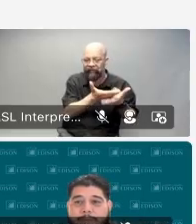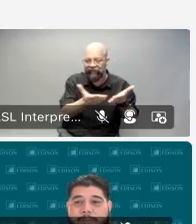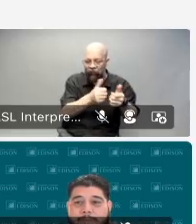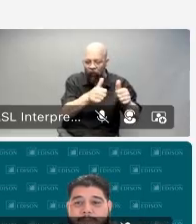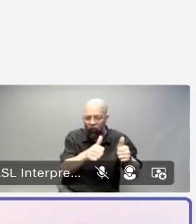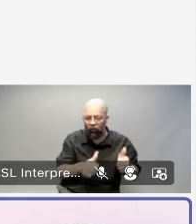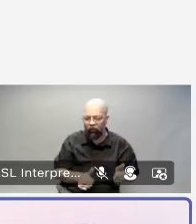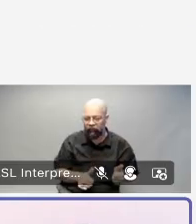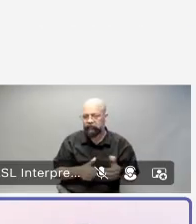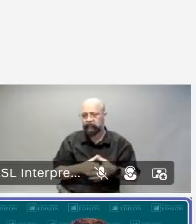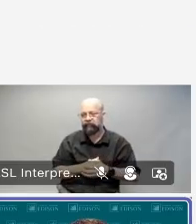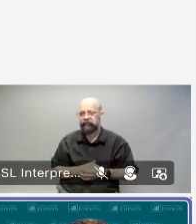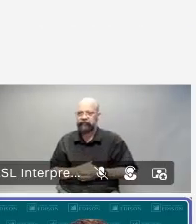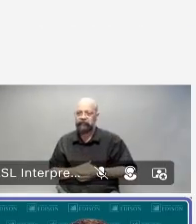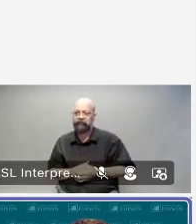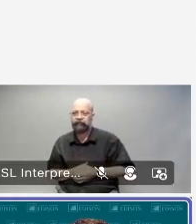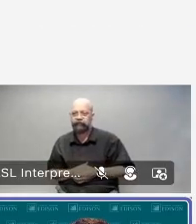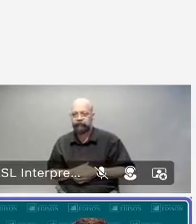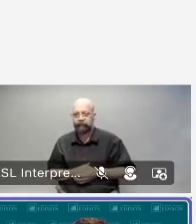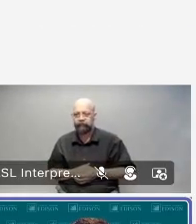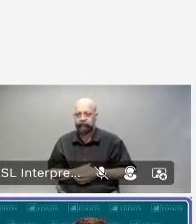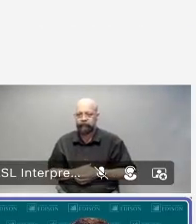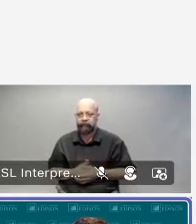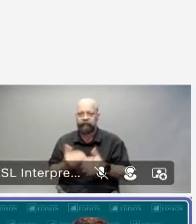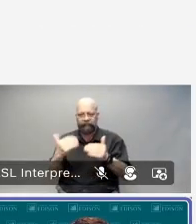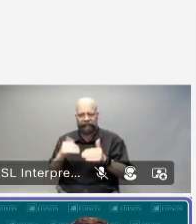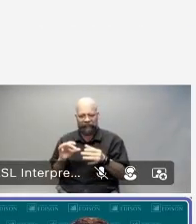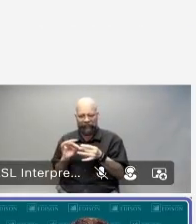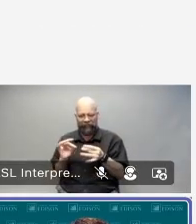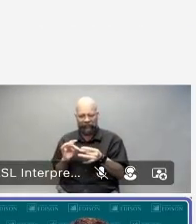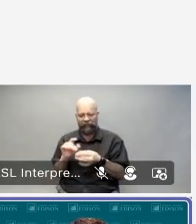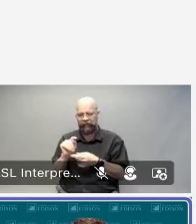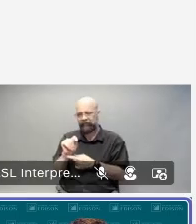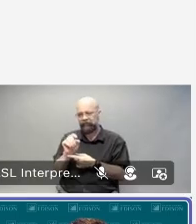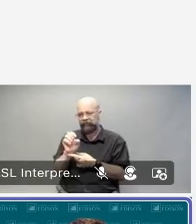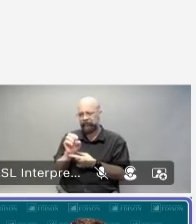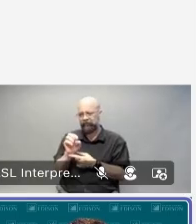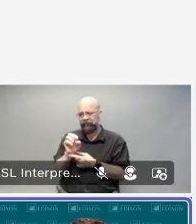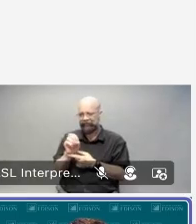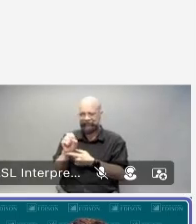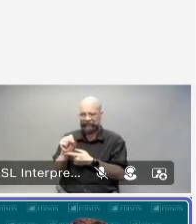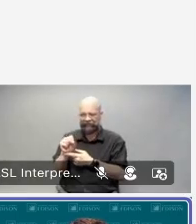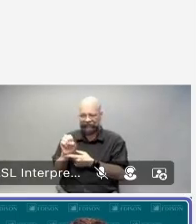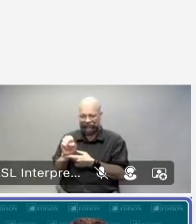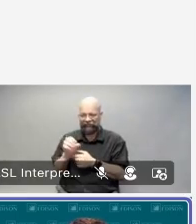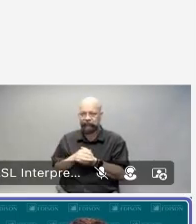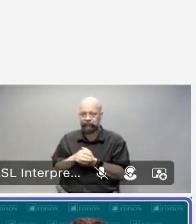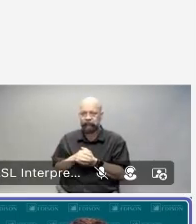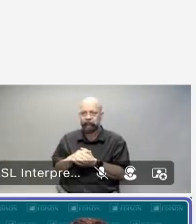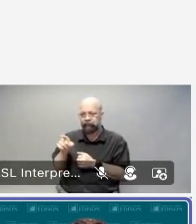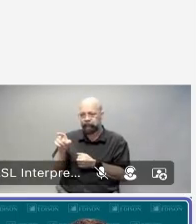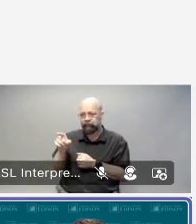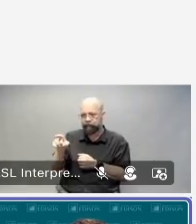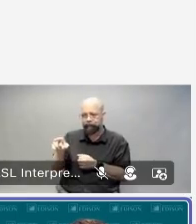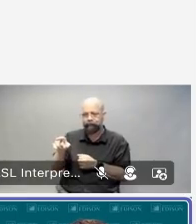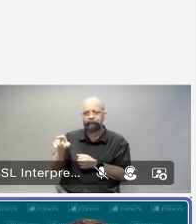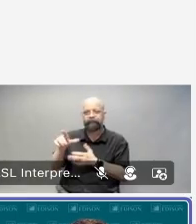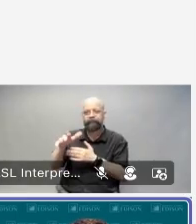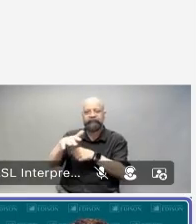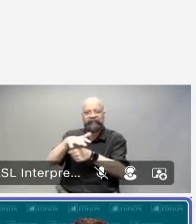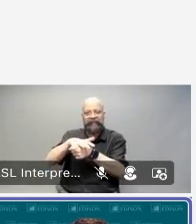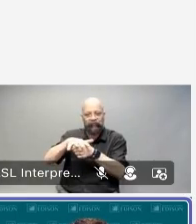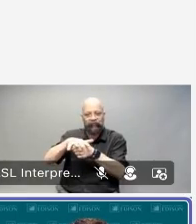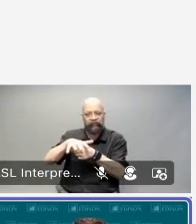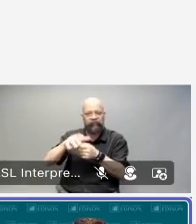much. The next is a comment from Therese. The Inland Empire, San Bernardino, and Riverside counties, where we have